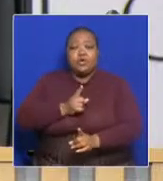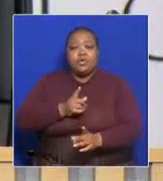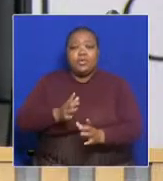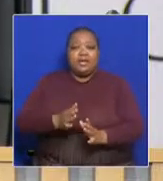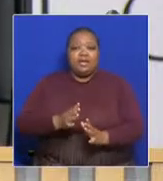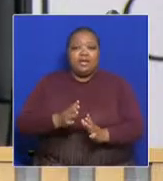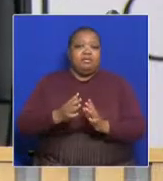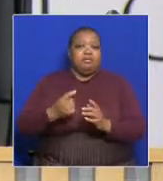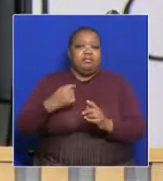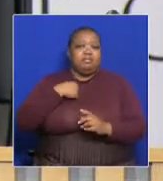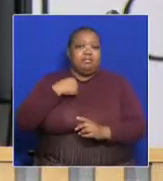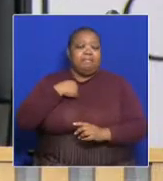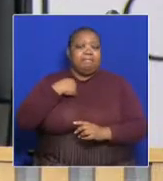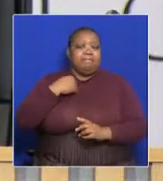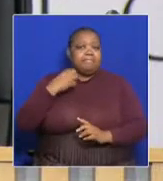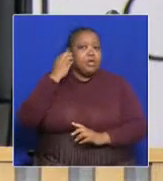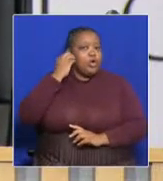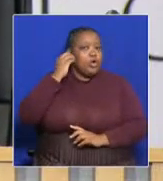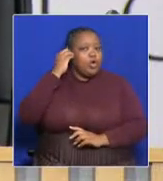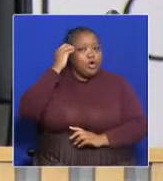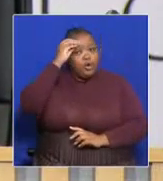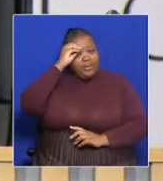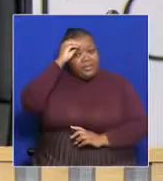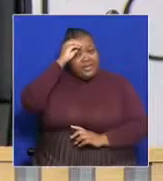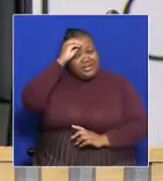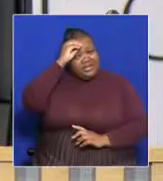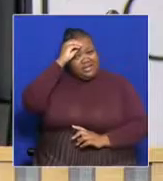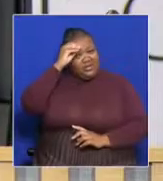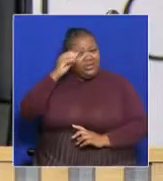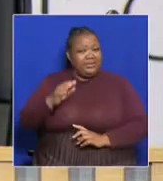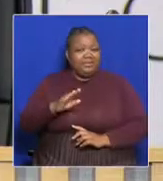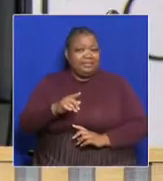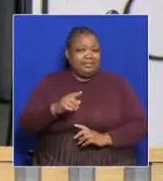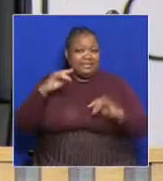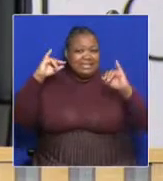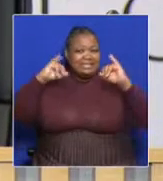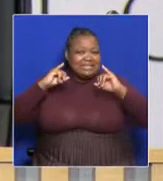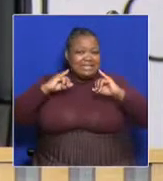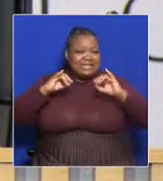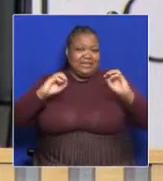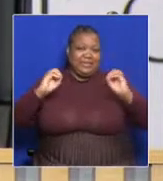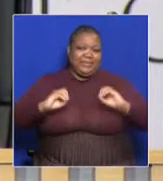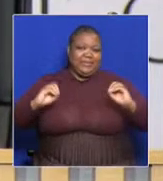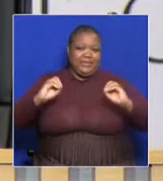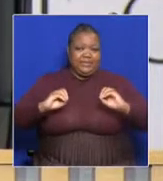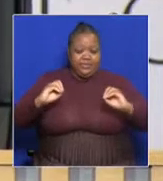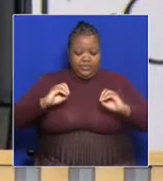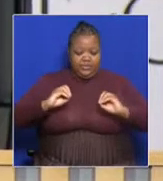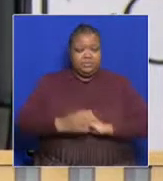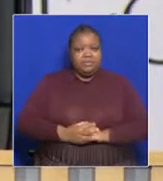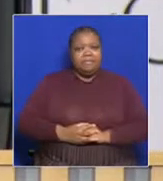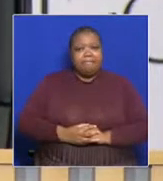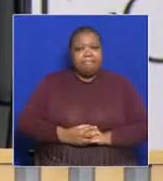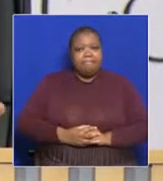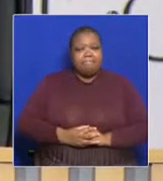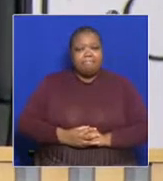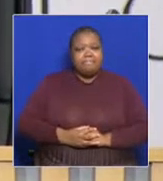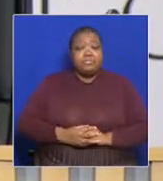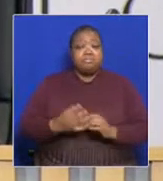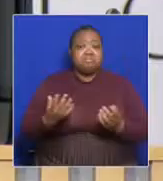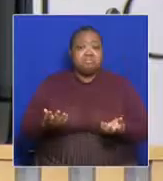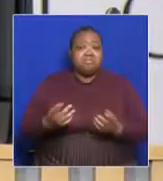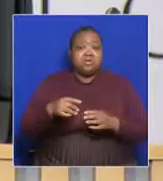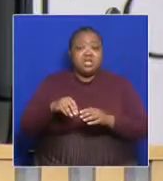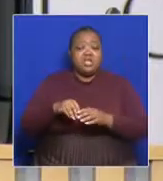regard, or my request, won't take it as seriously as they would take it if they were engaged by, let's say,